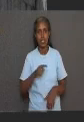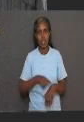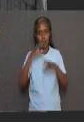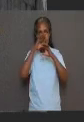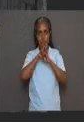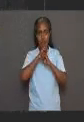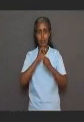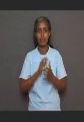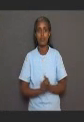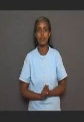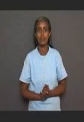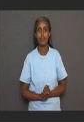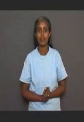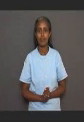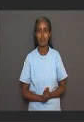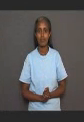Time's up.